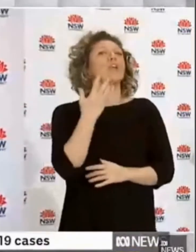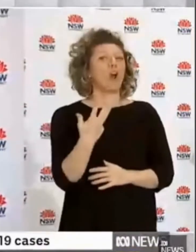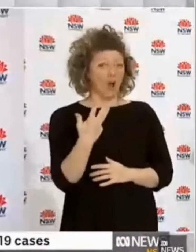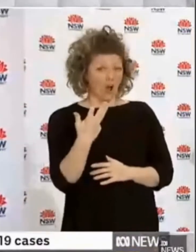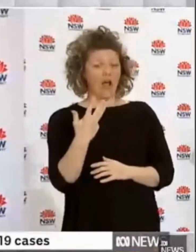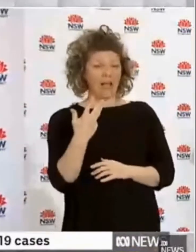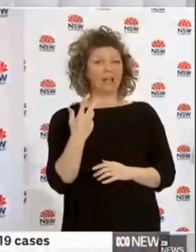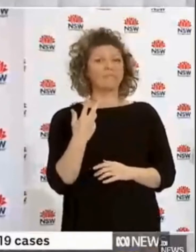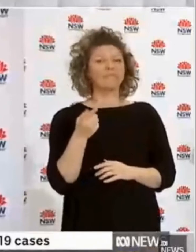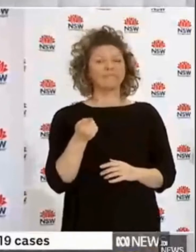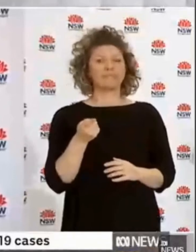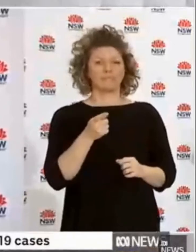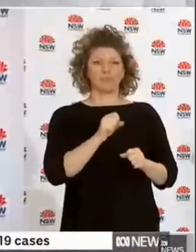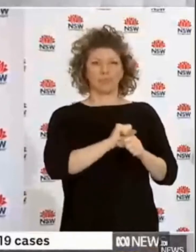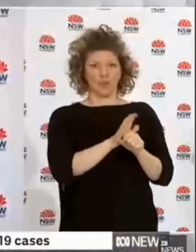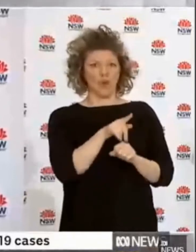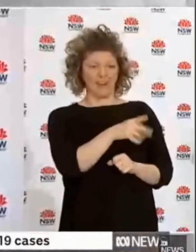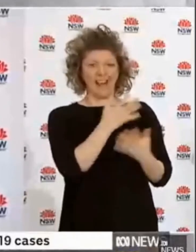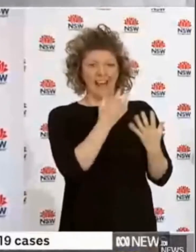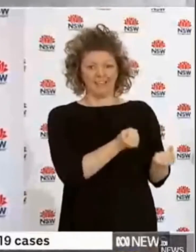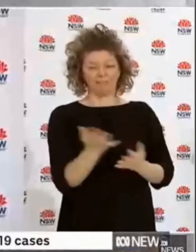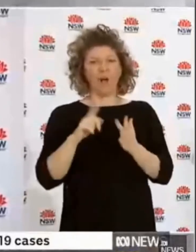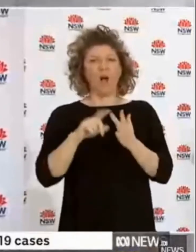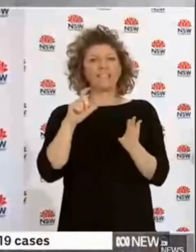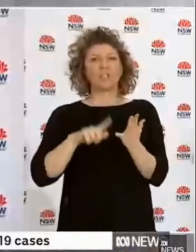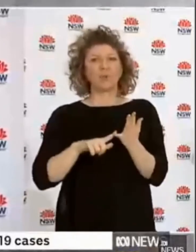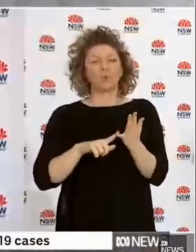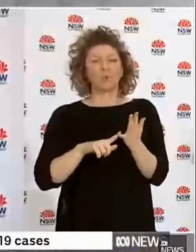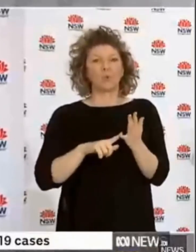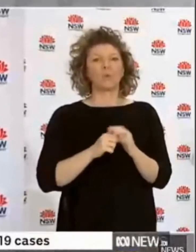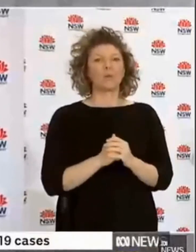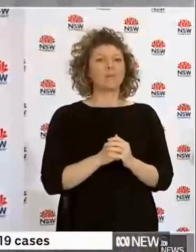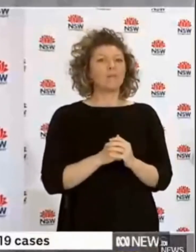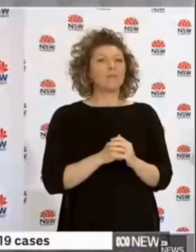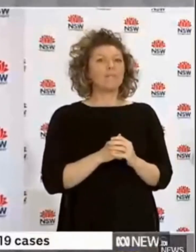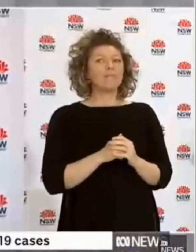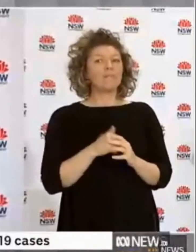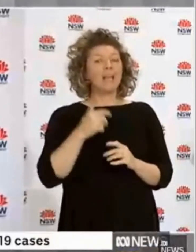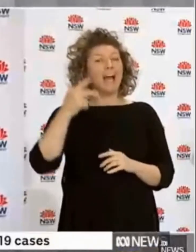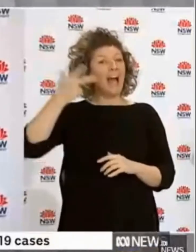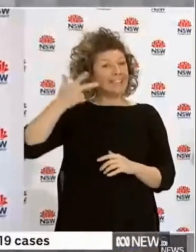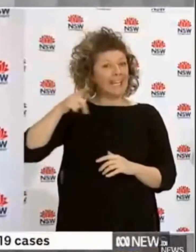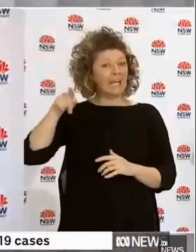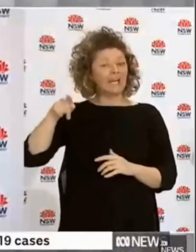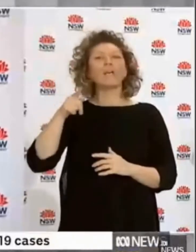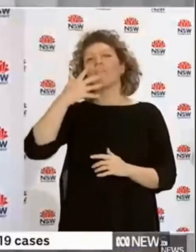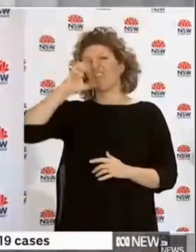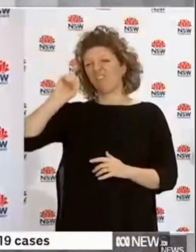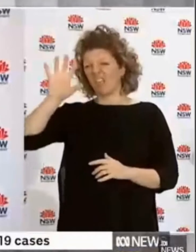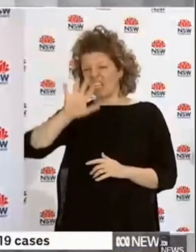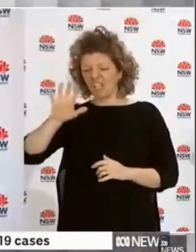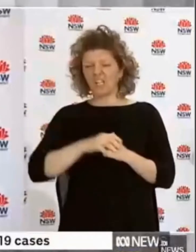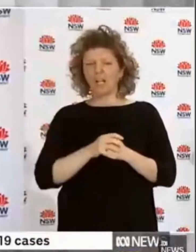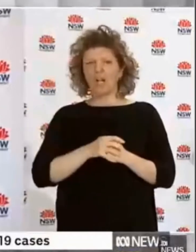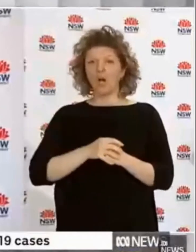other parts of the intensive care system. And I want to stress we've got 18 cases in their 50s, 14 cases in